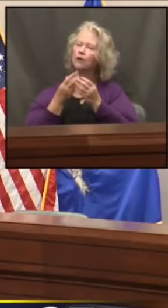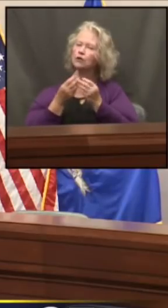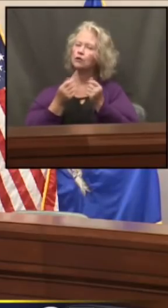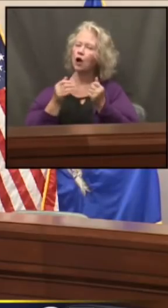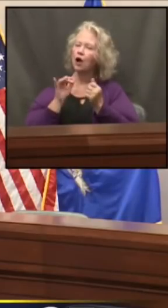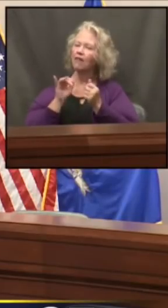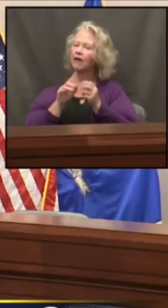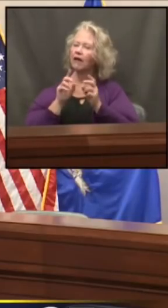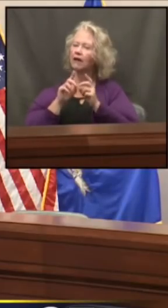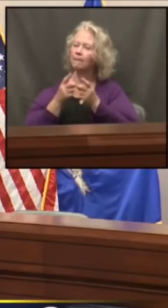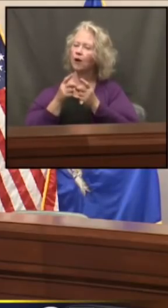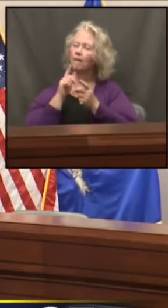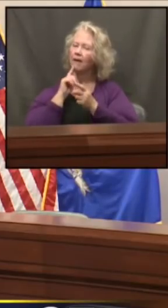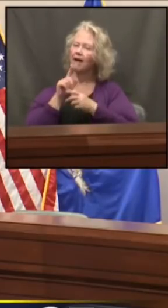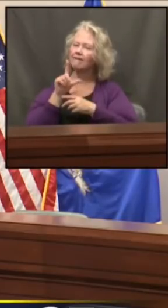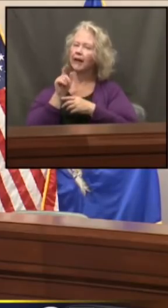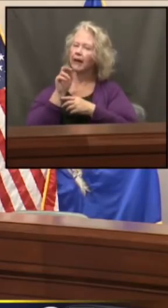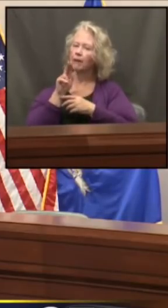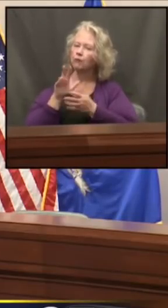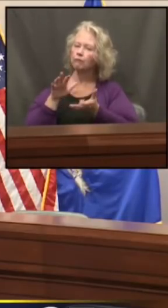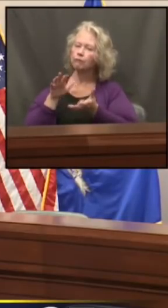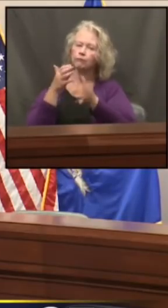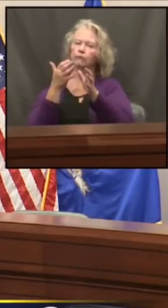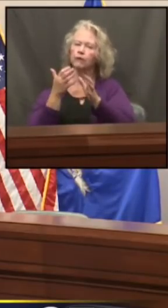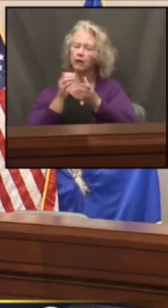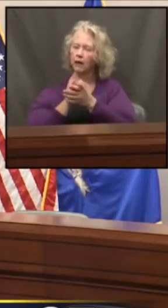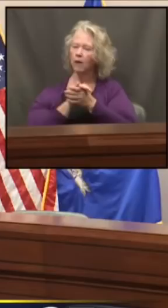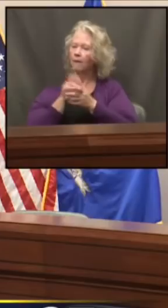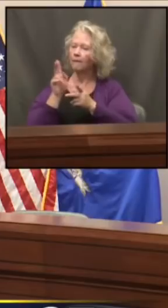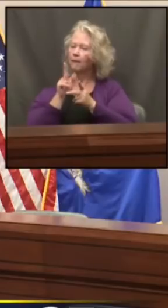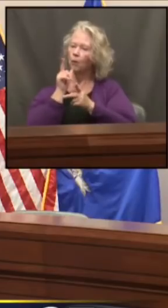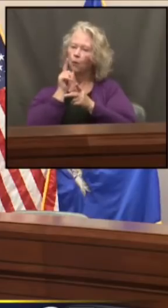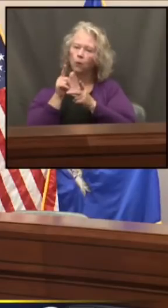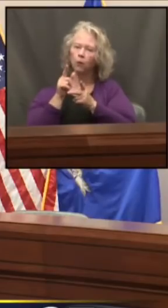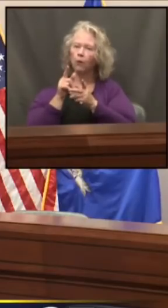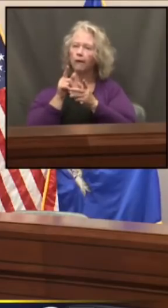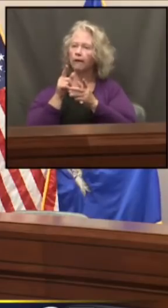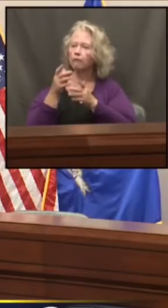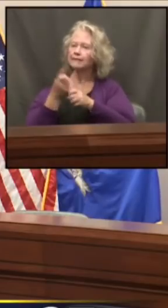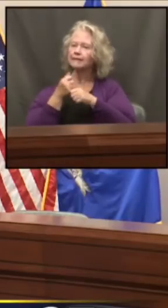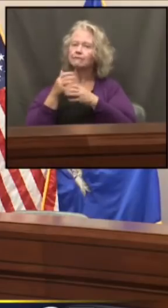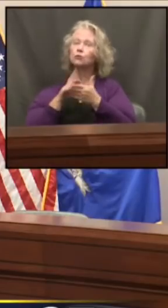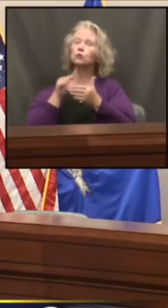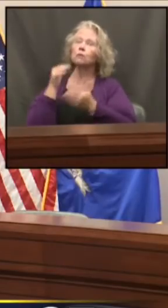of Labor mess in which people who got overpayments are being chased?